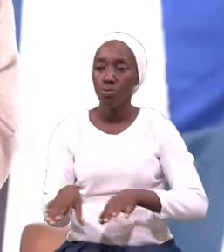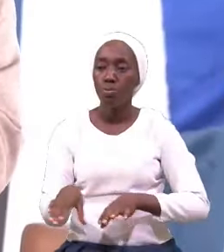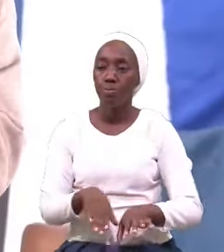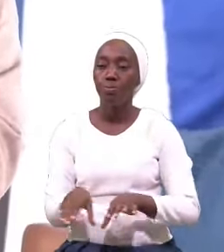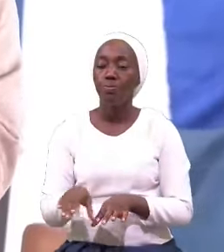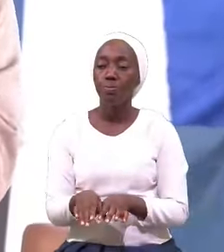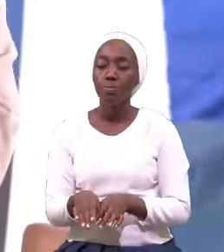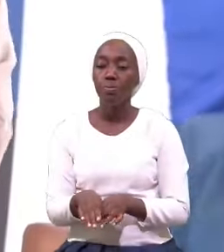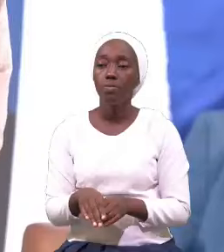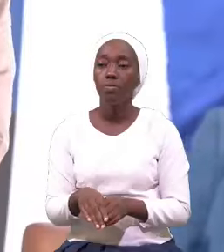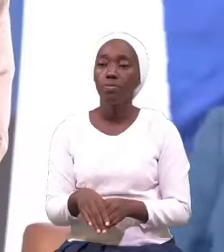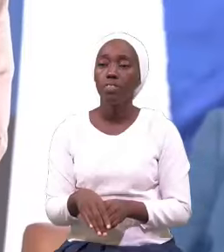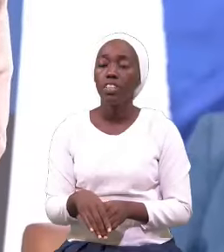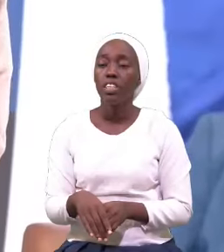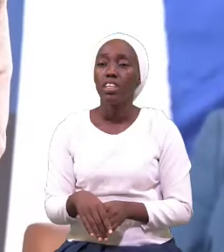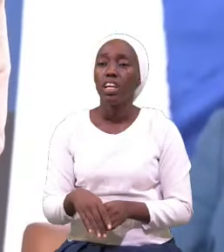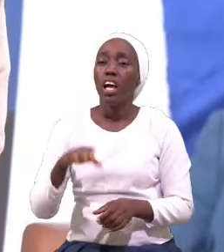That village is waiting.